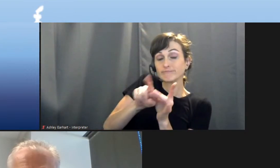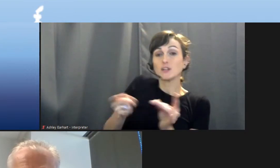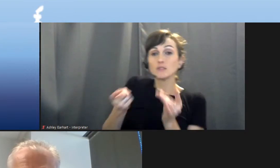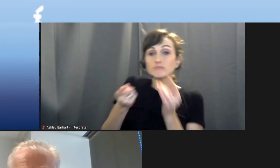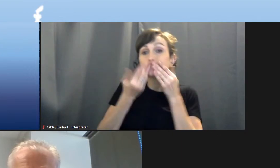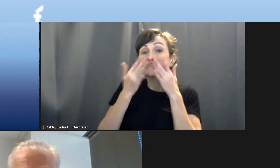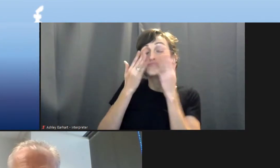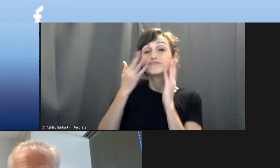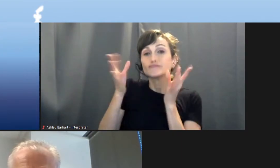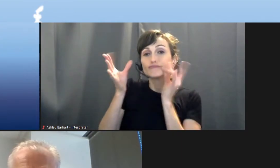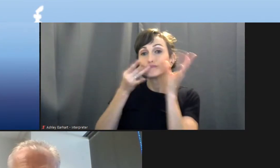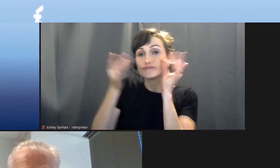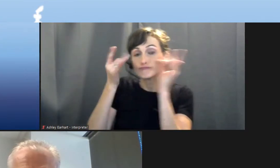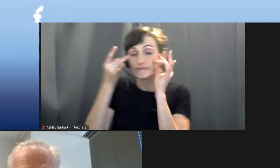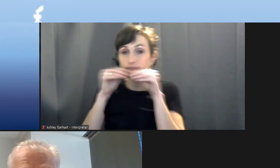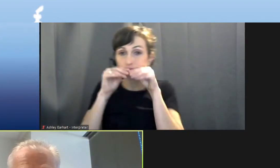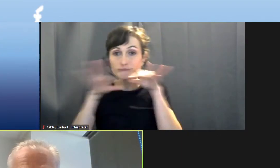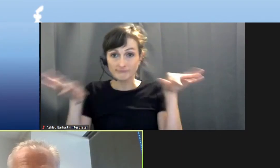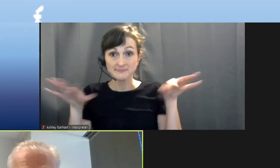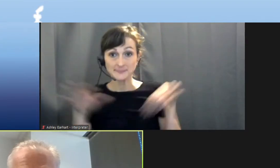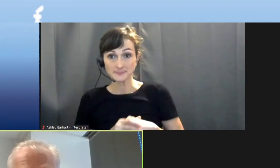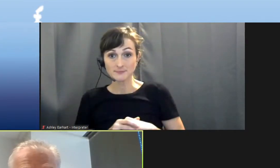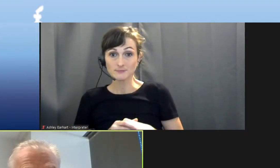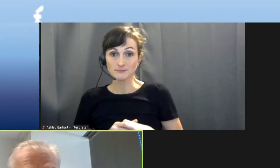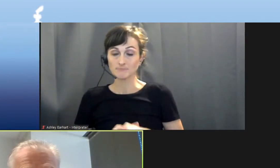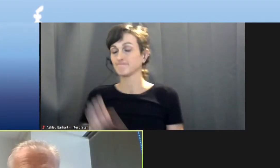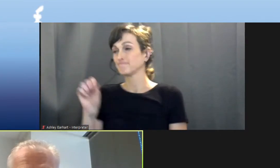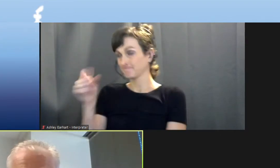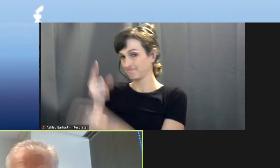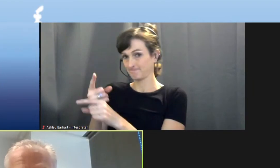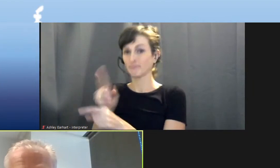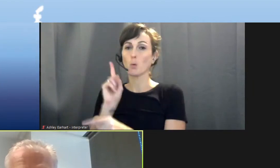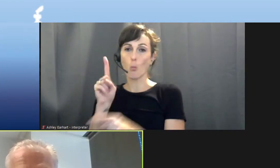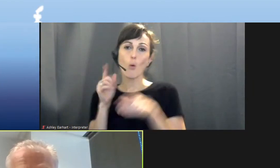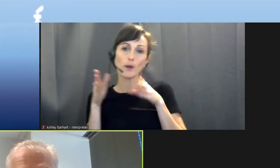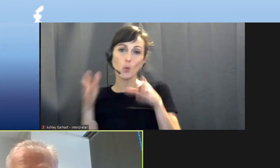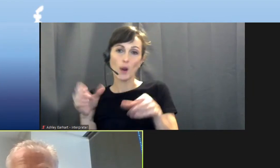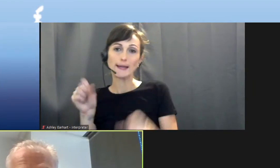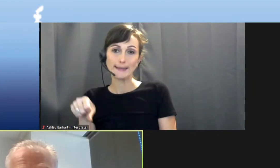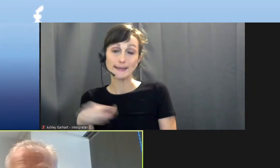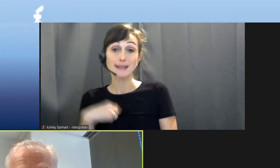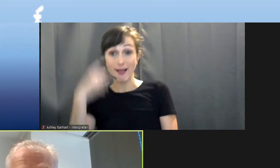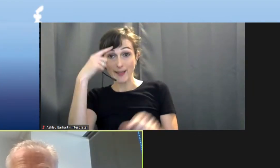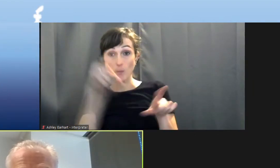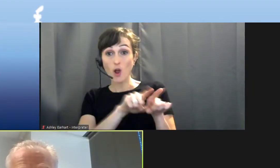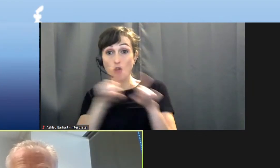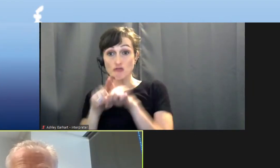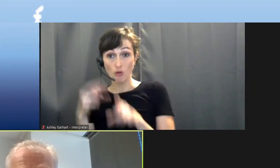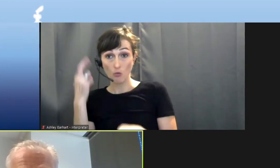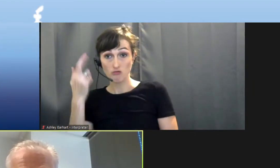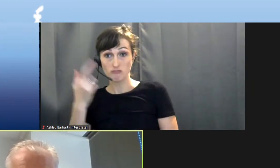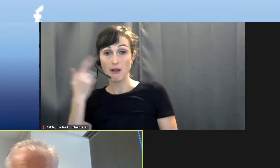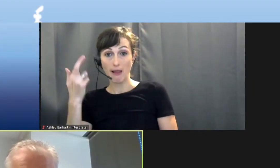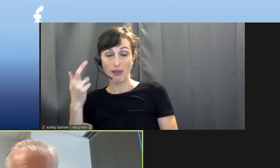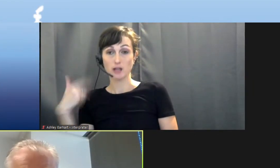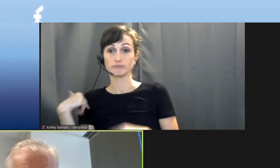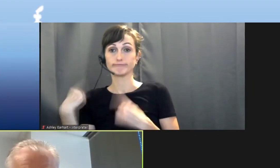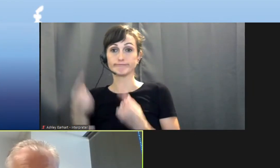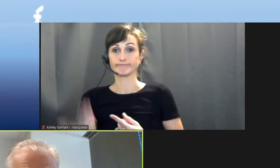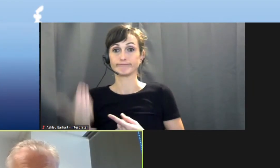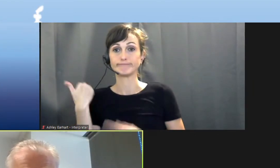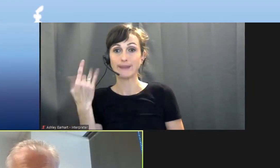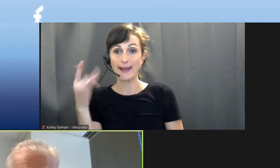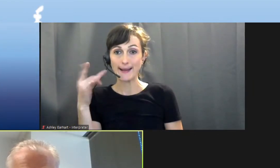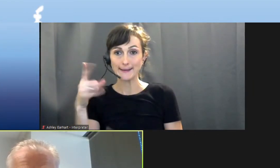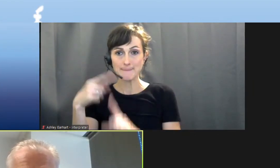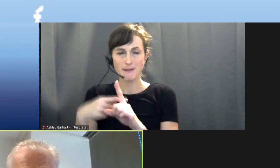mouth area, correct? That is one way, yes, sir. I think we also realized over the past 18 months,